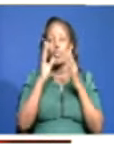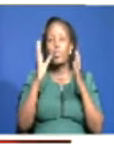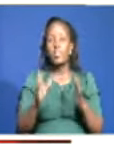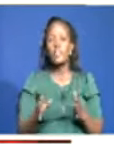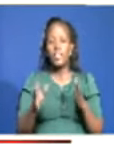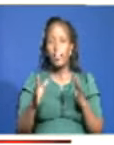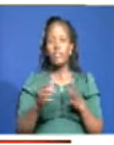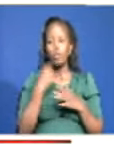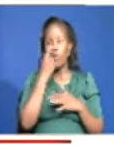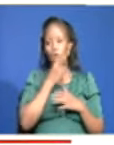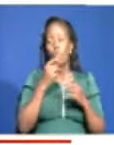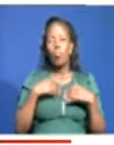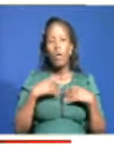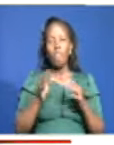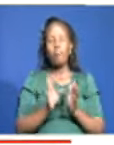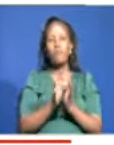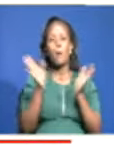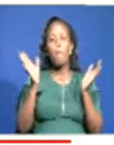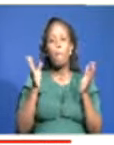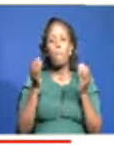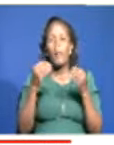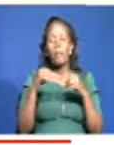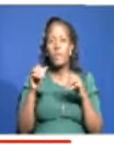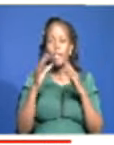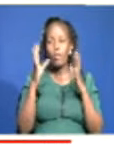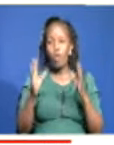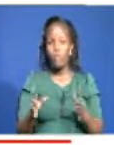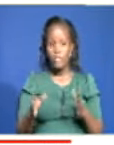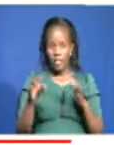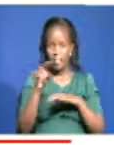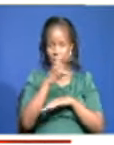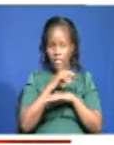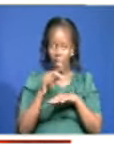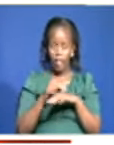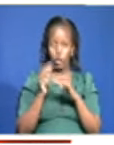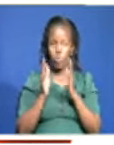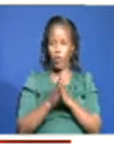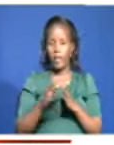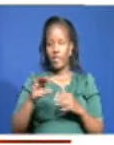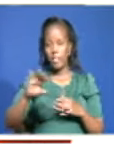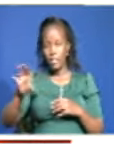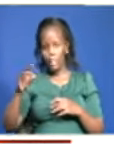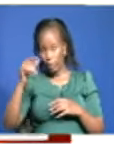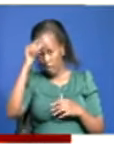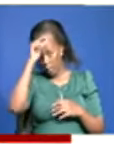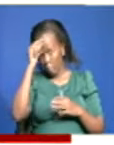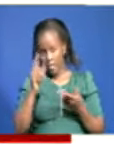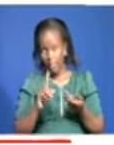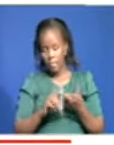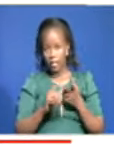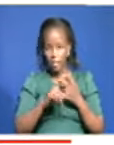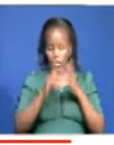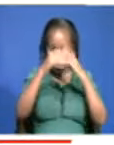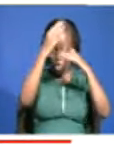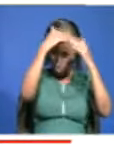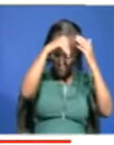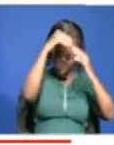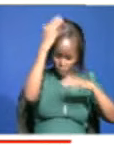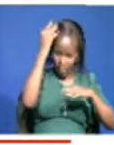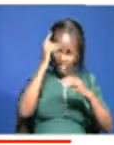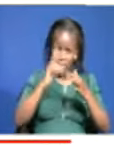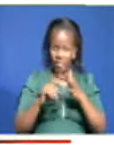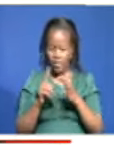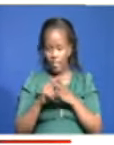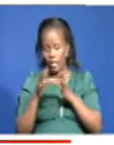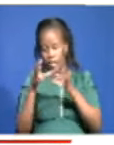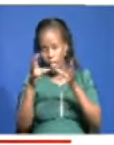public officers in the national and county governments, public enterprises, universities, and parastatals are paid an unpracticing